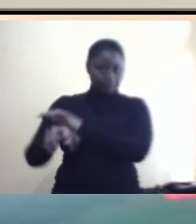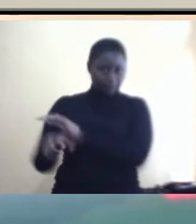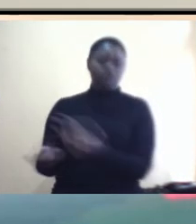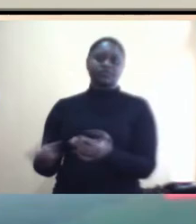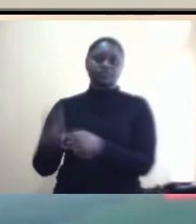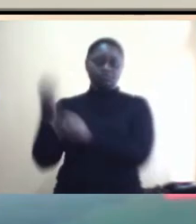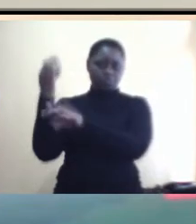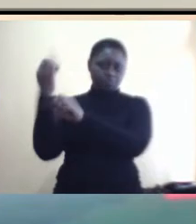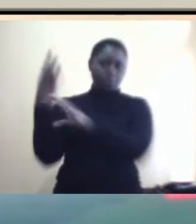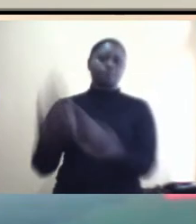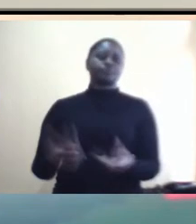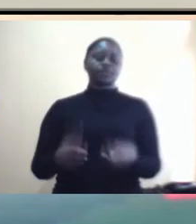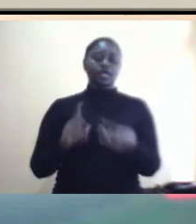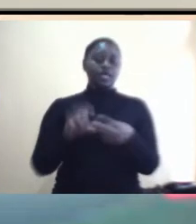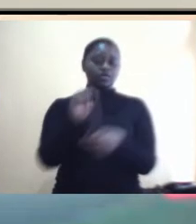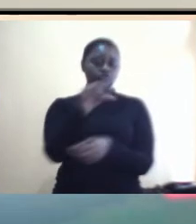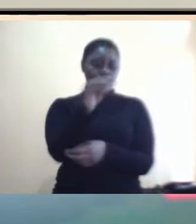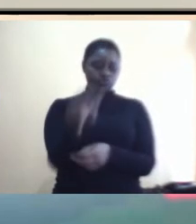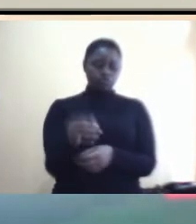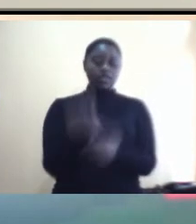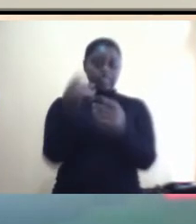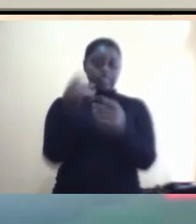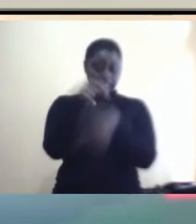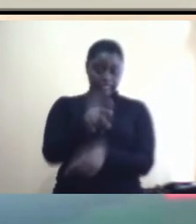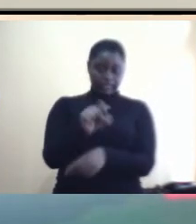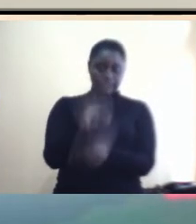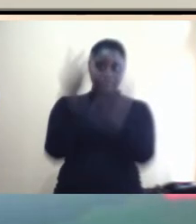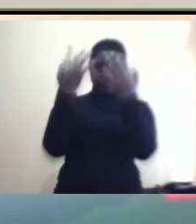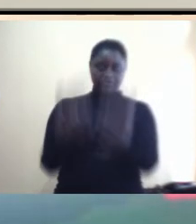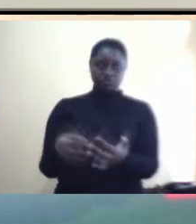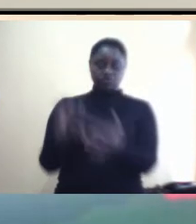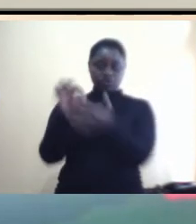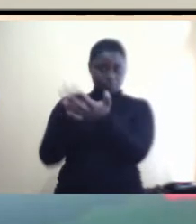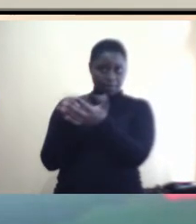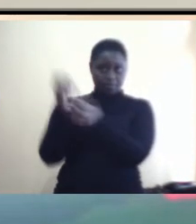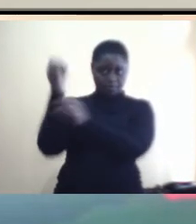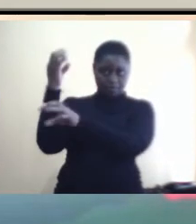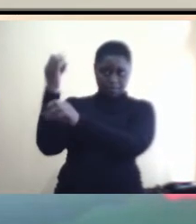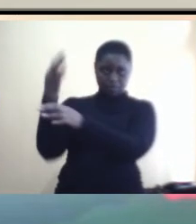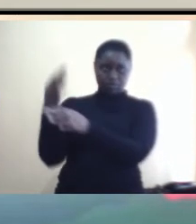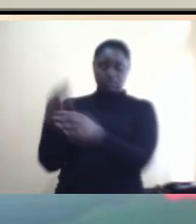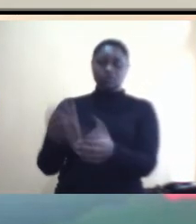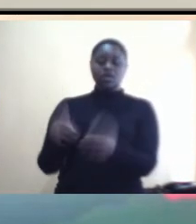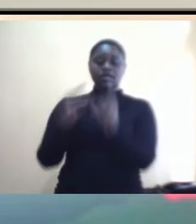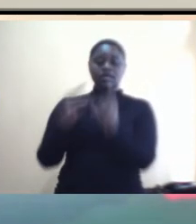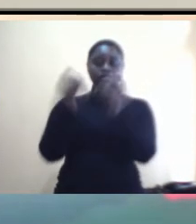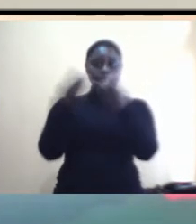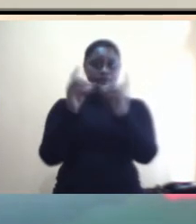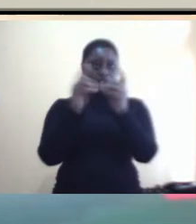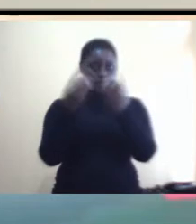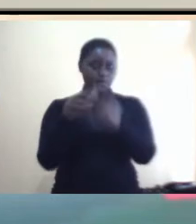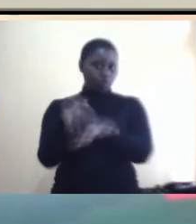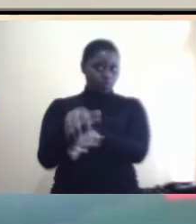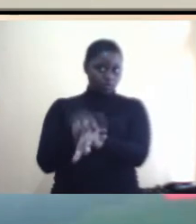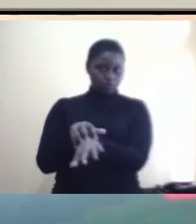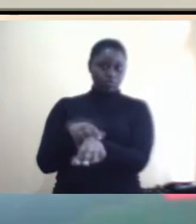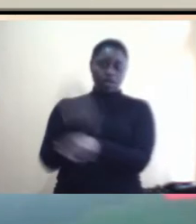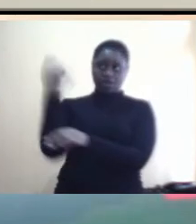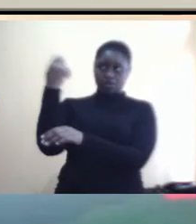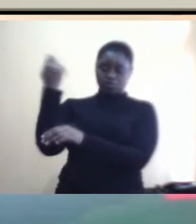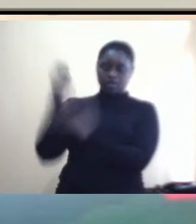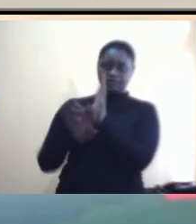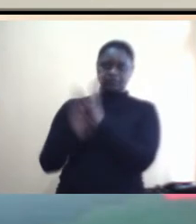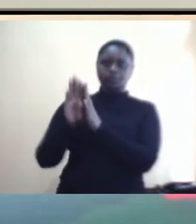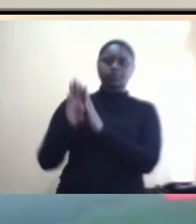address. And so this budget vote is a presentation by the Department of Agriculture and Rural